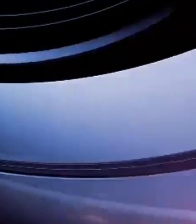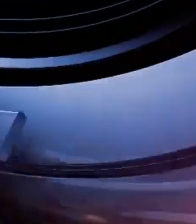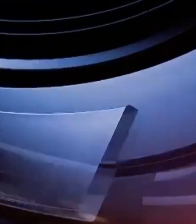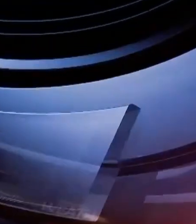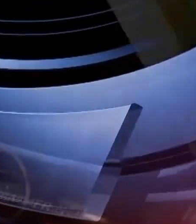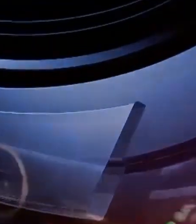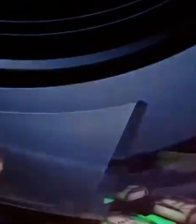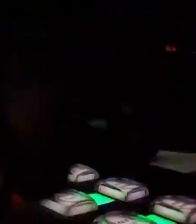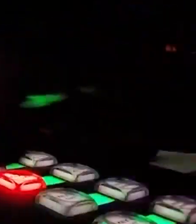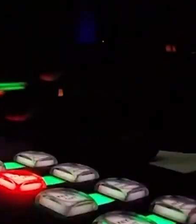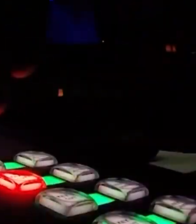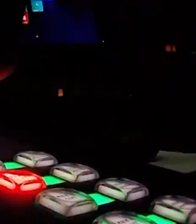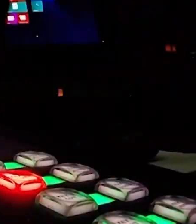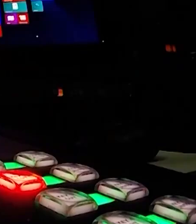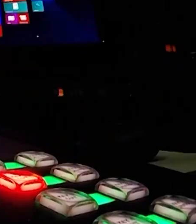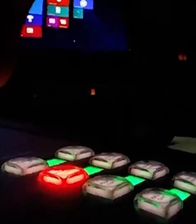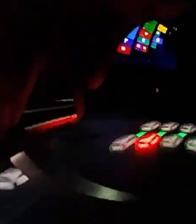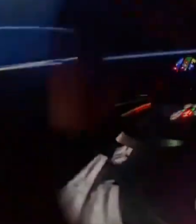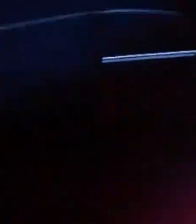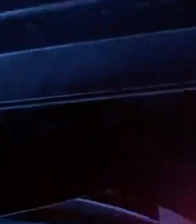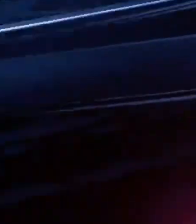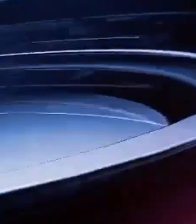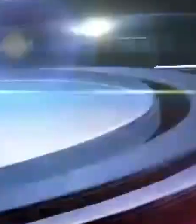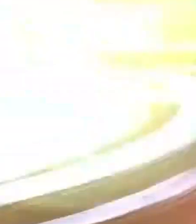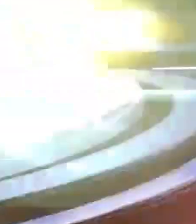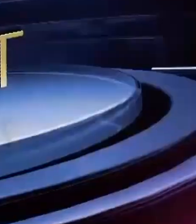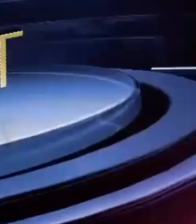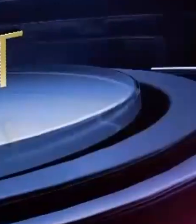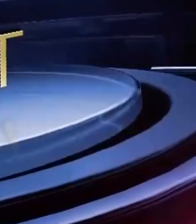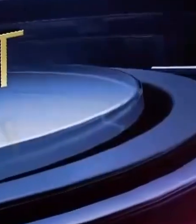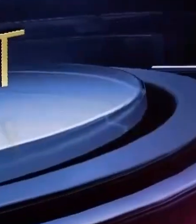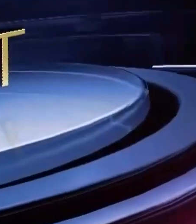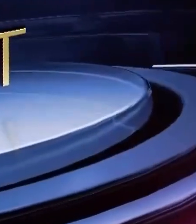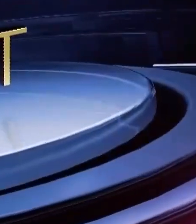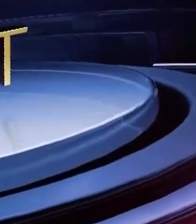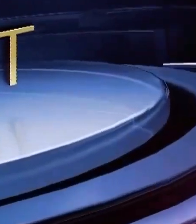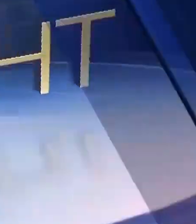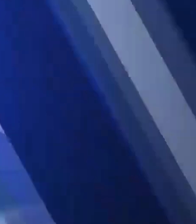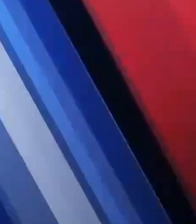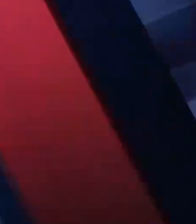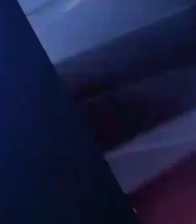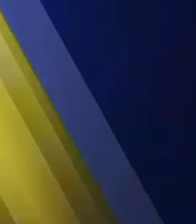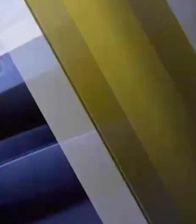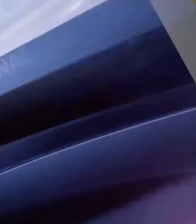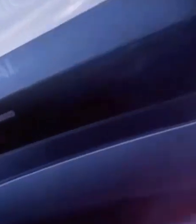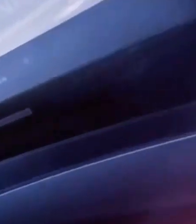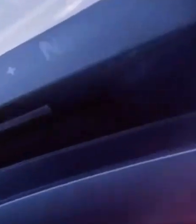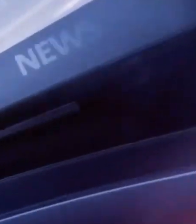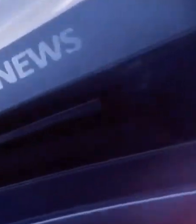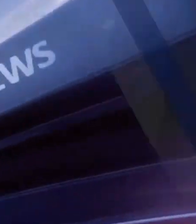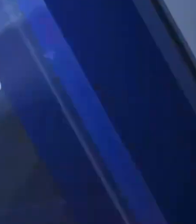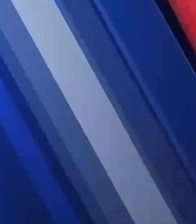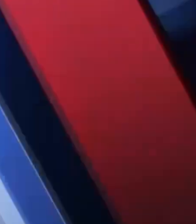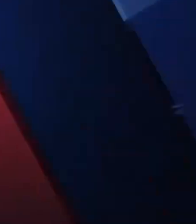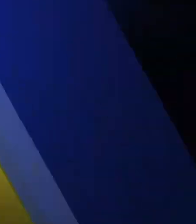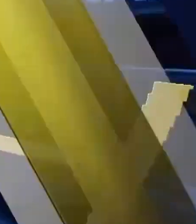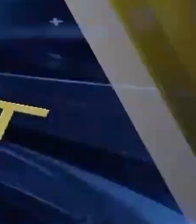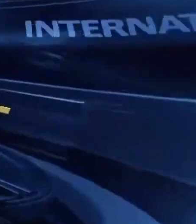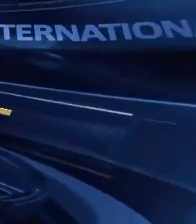Broadcasting from our studios in the Pine St. Michael, this is CBC NewsNight, starting now.